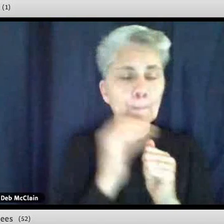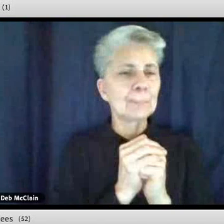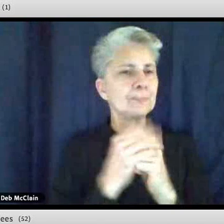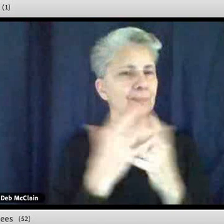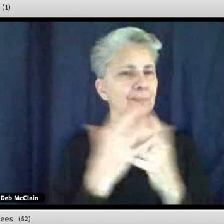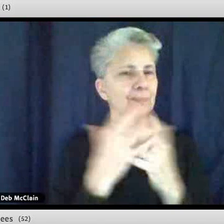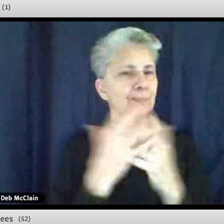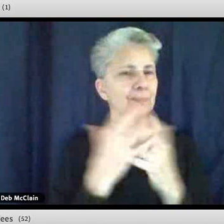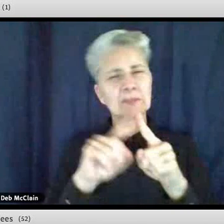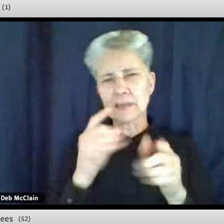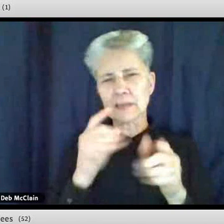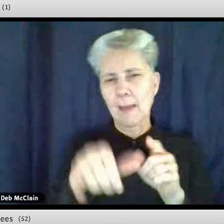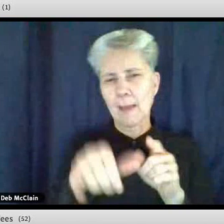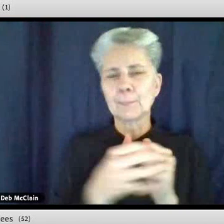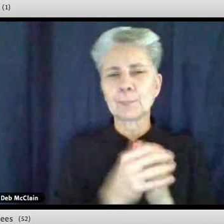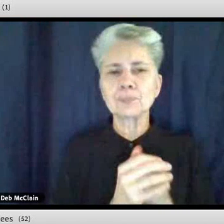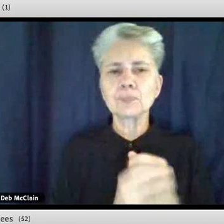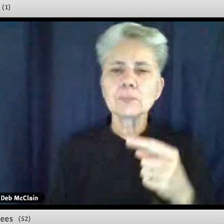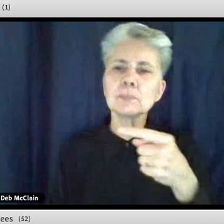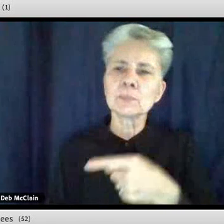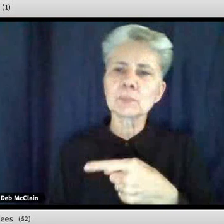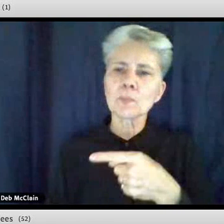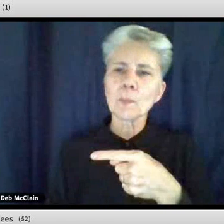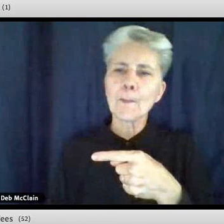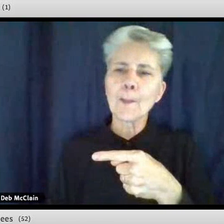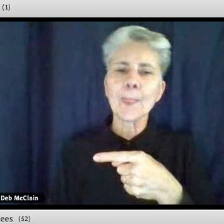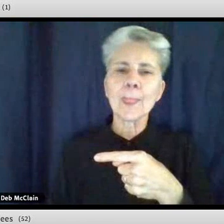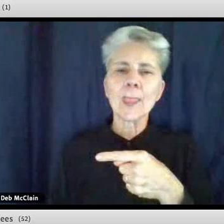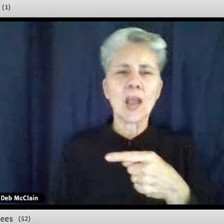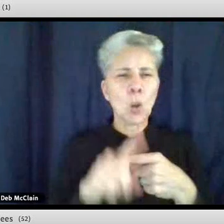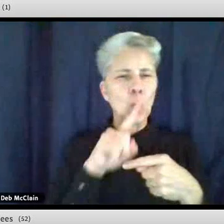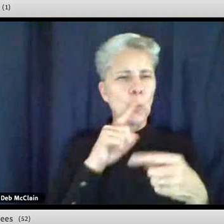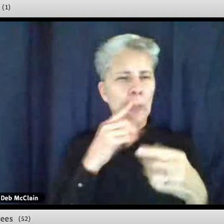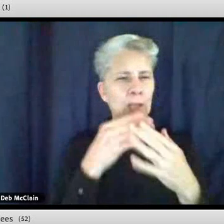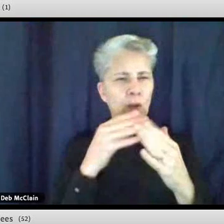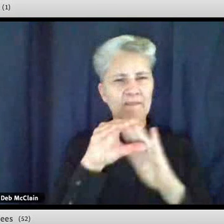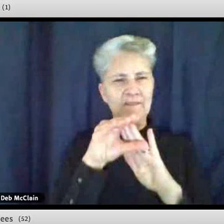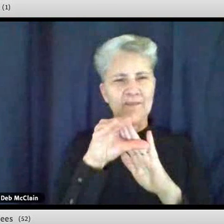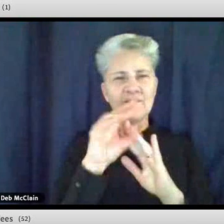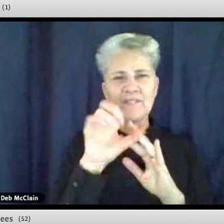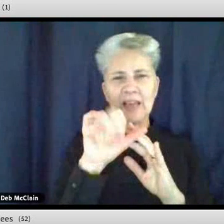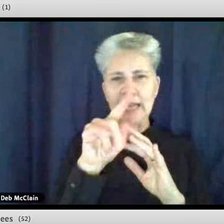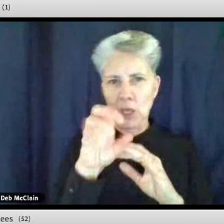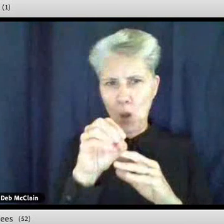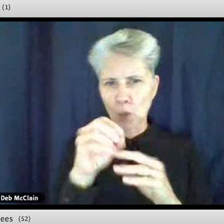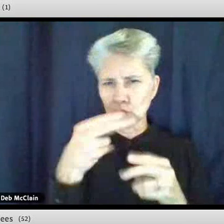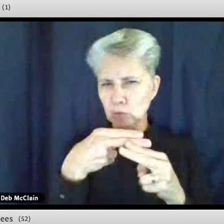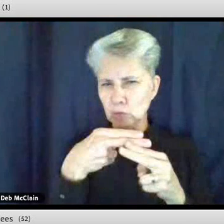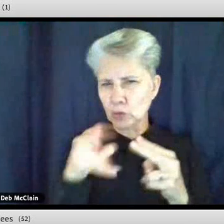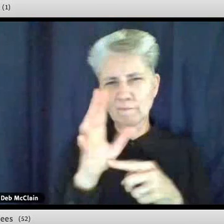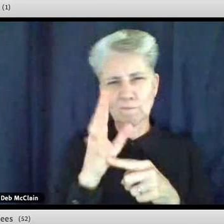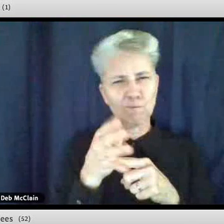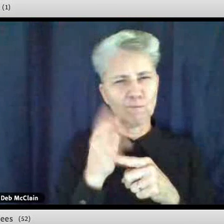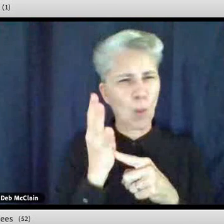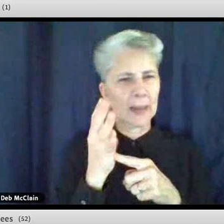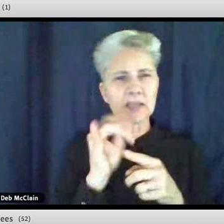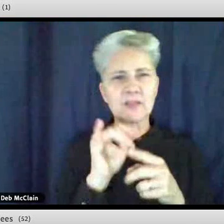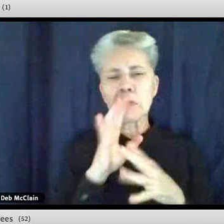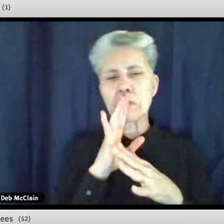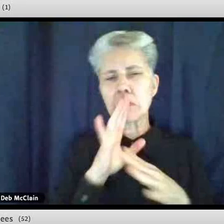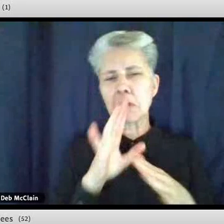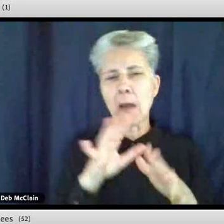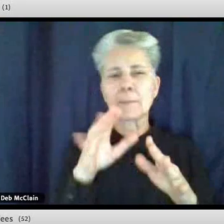there's different things like that. This is a really good video that is super short, about 4 minutes. She's very calm.